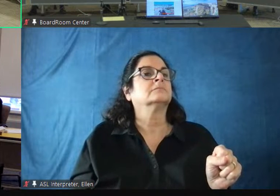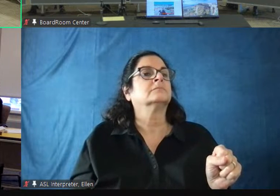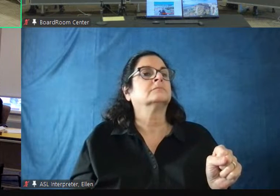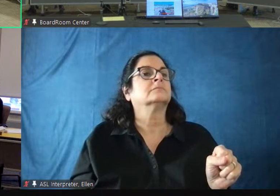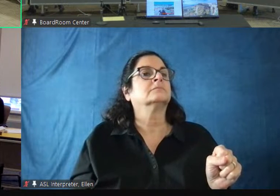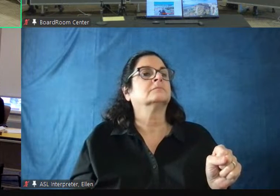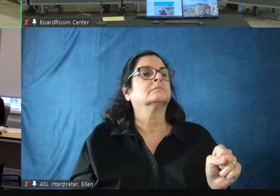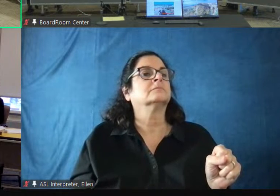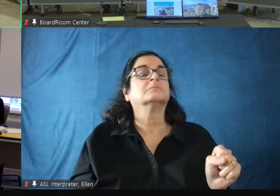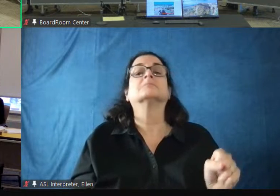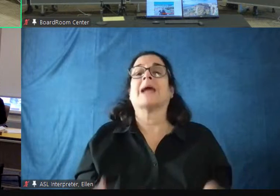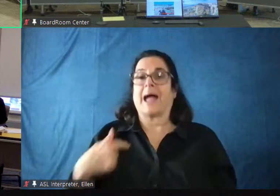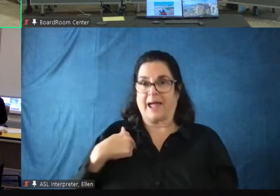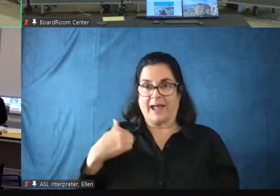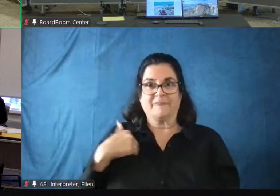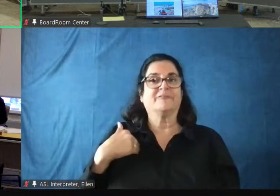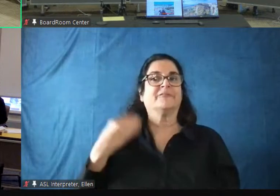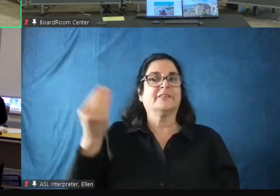I do.